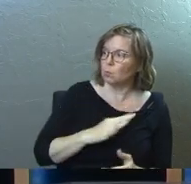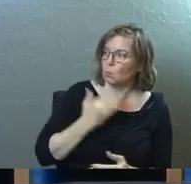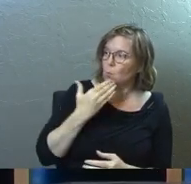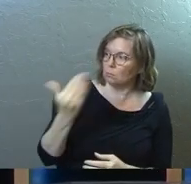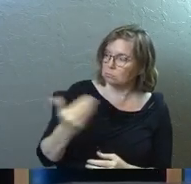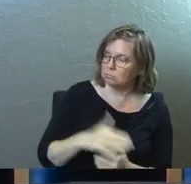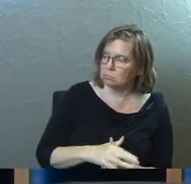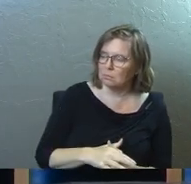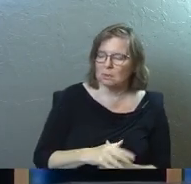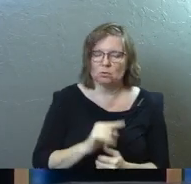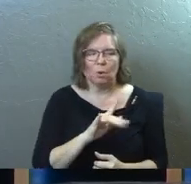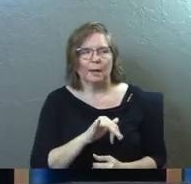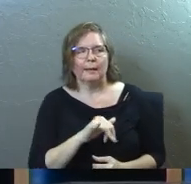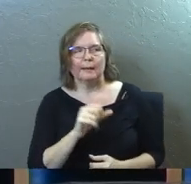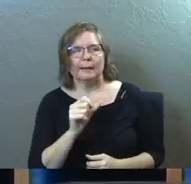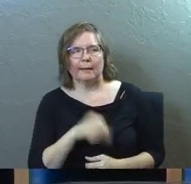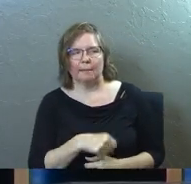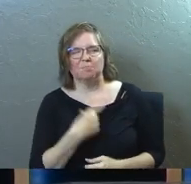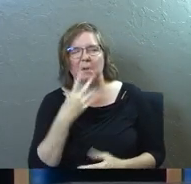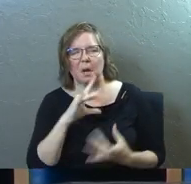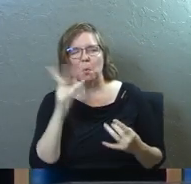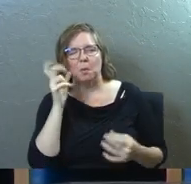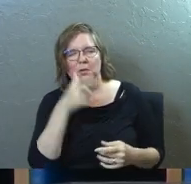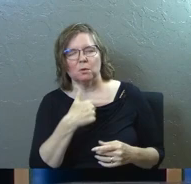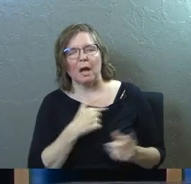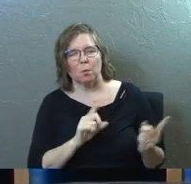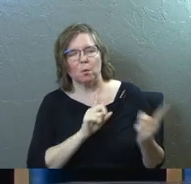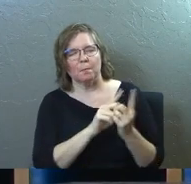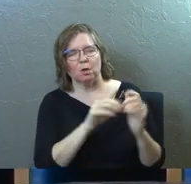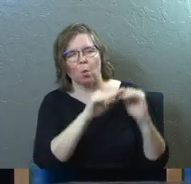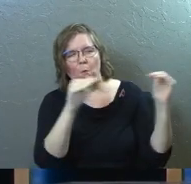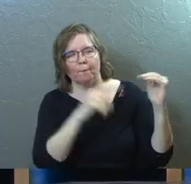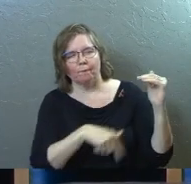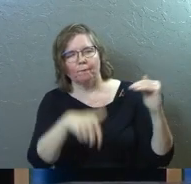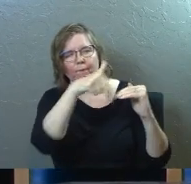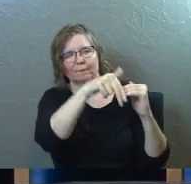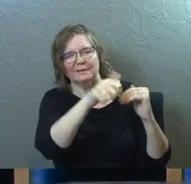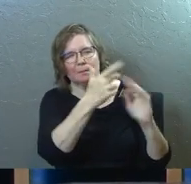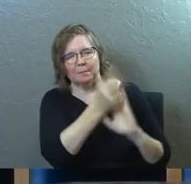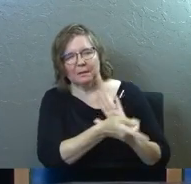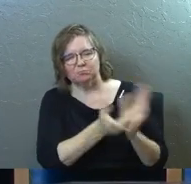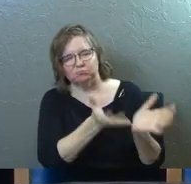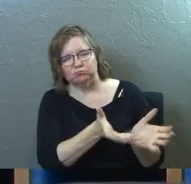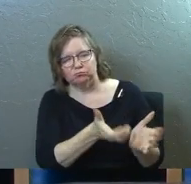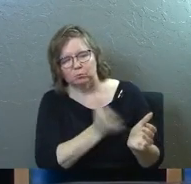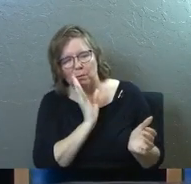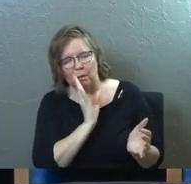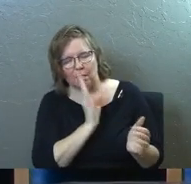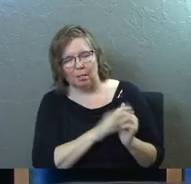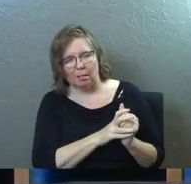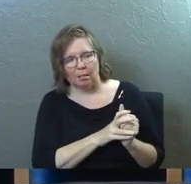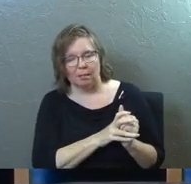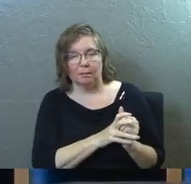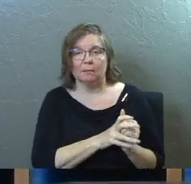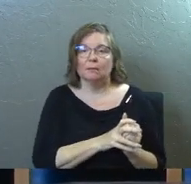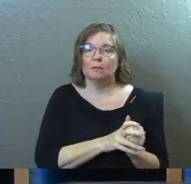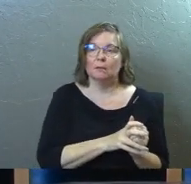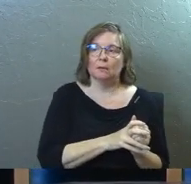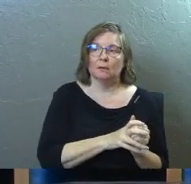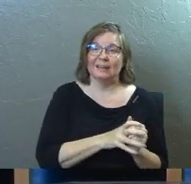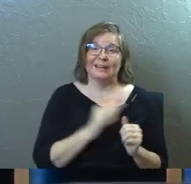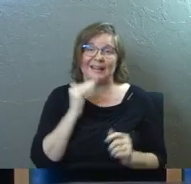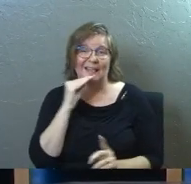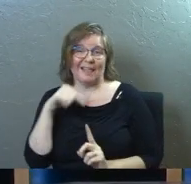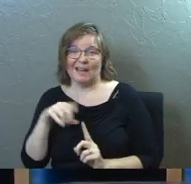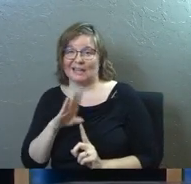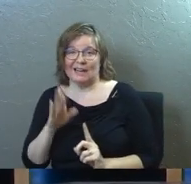cool. And he's like, Tony Stark's like, yeah, I'll hear your idea. I'll meet you on the roof in like 10 minutes, and we'll talk through your idea and make something happen. He was